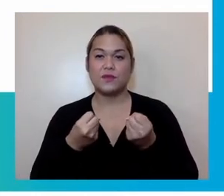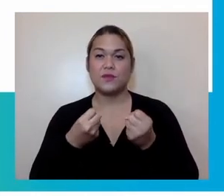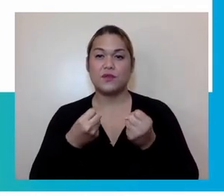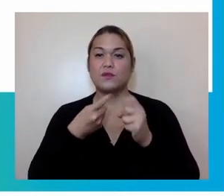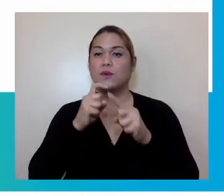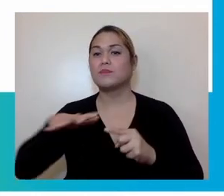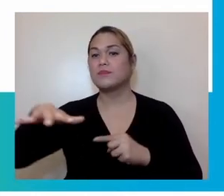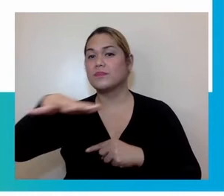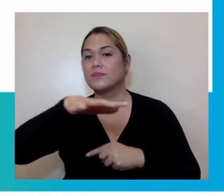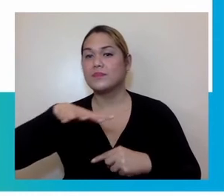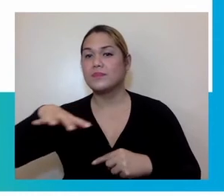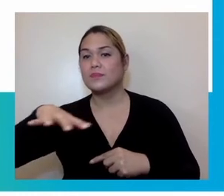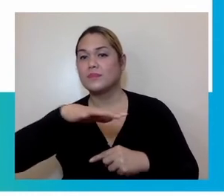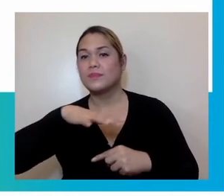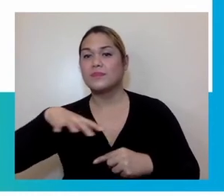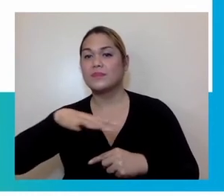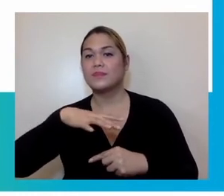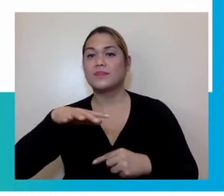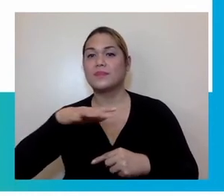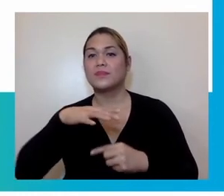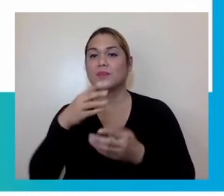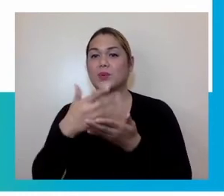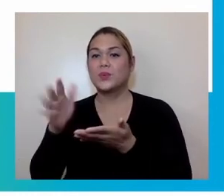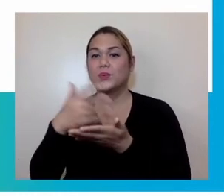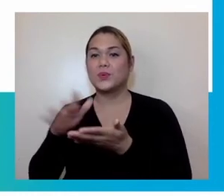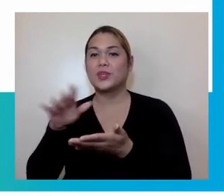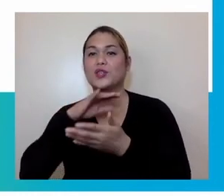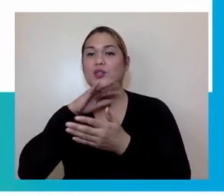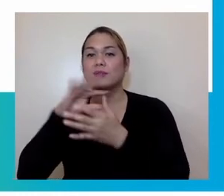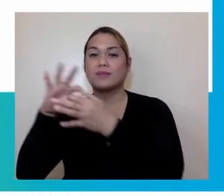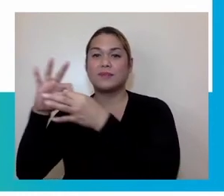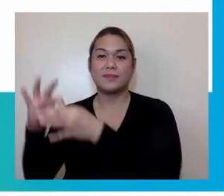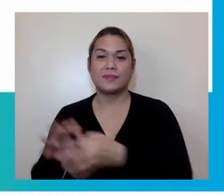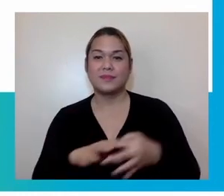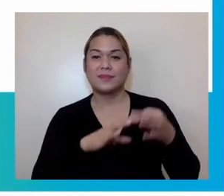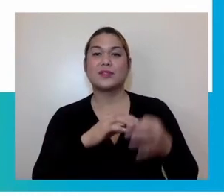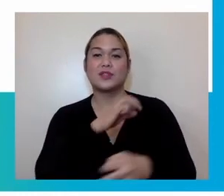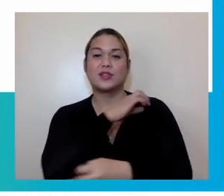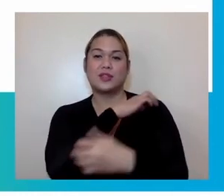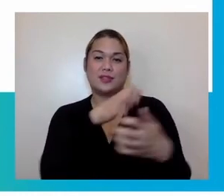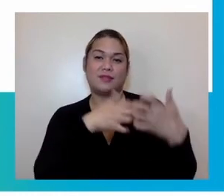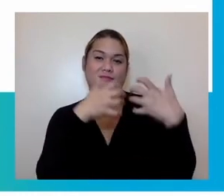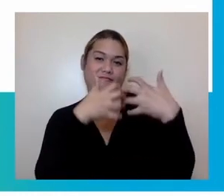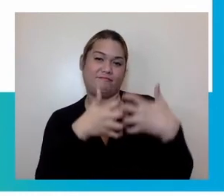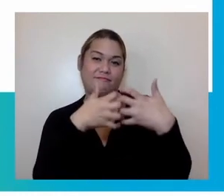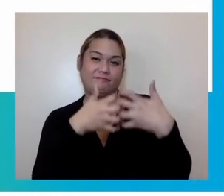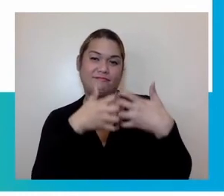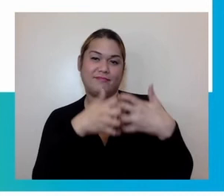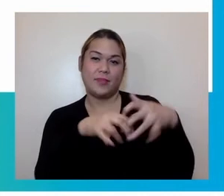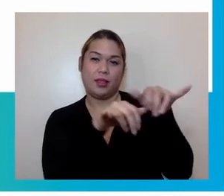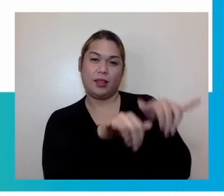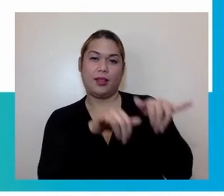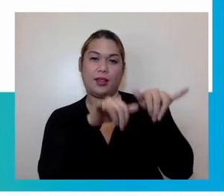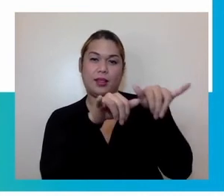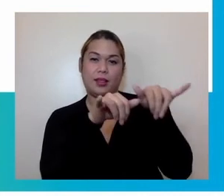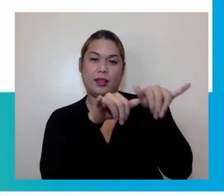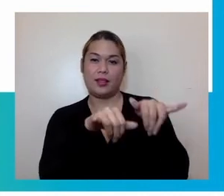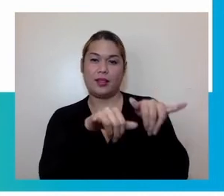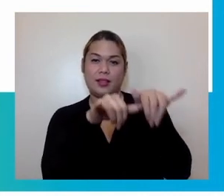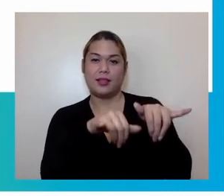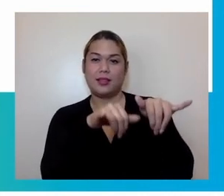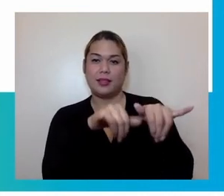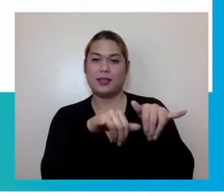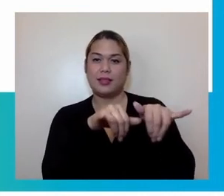the equivalent carbon through the growth of trees and long-lived plant species. Thirdly, ignoring biogenic